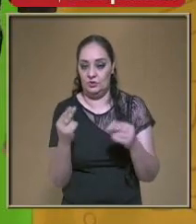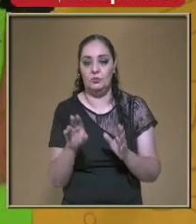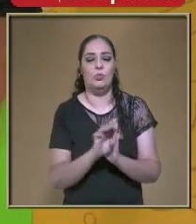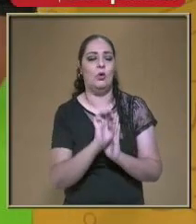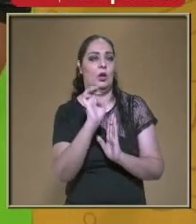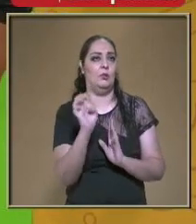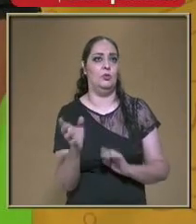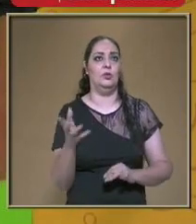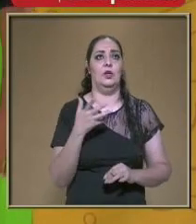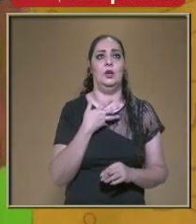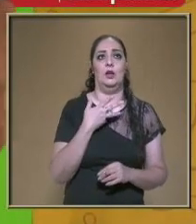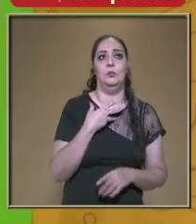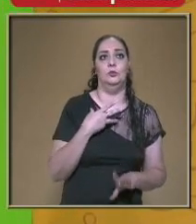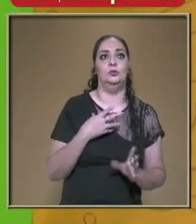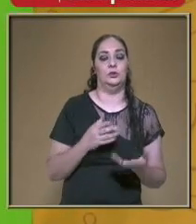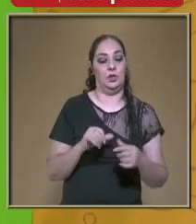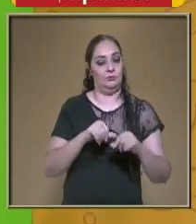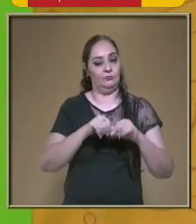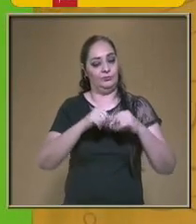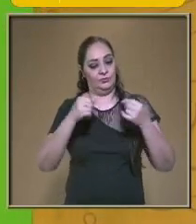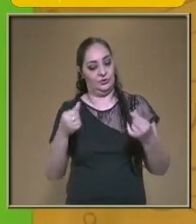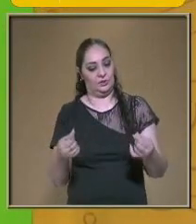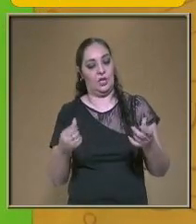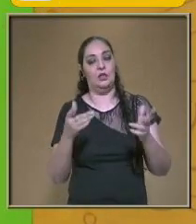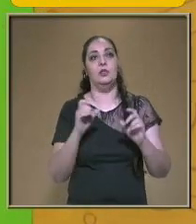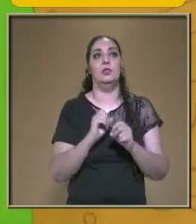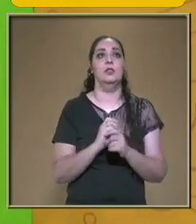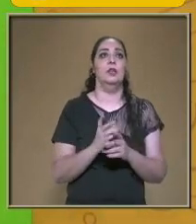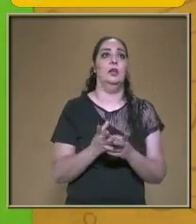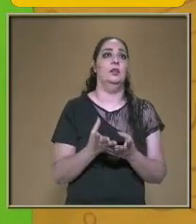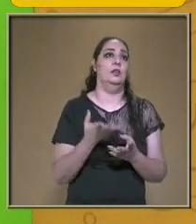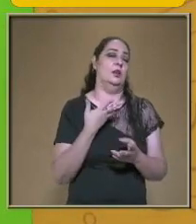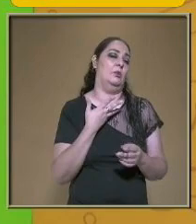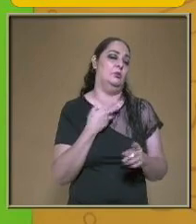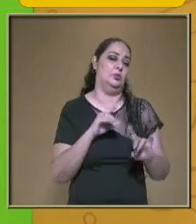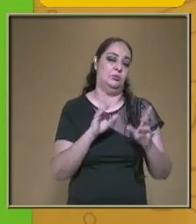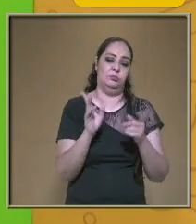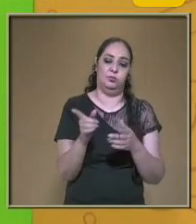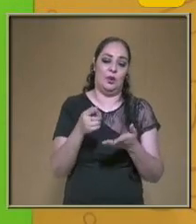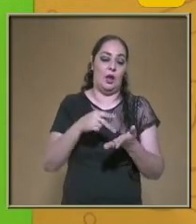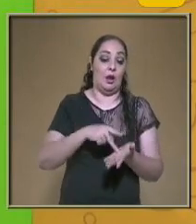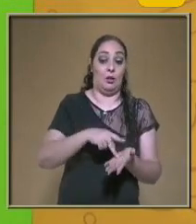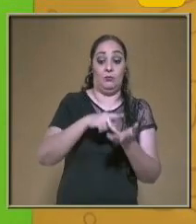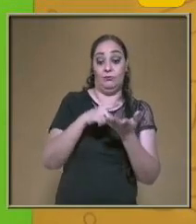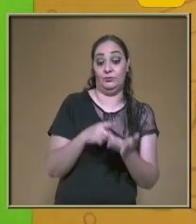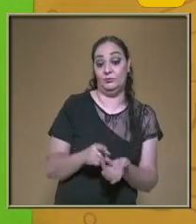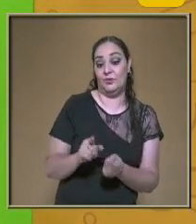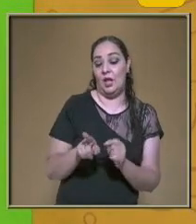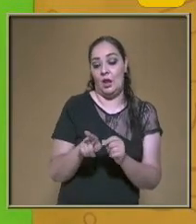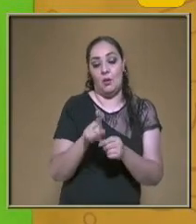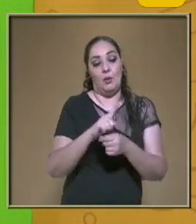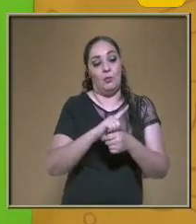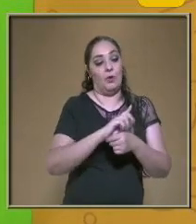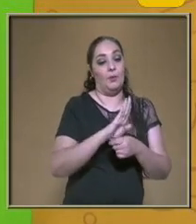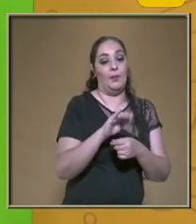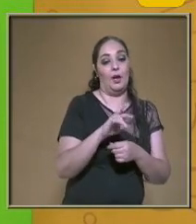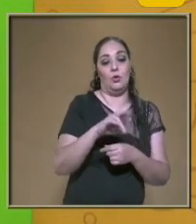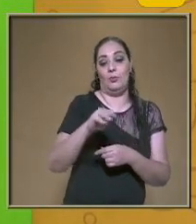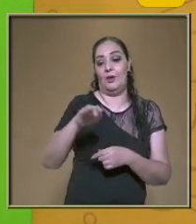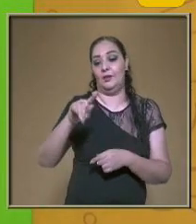example, here we have the tape, here we have the tongs, here we have the barometer, then we have